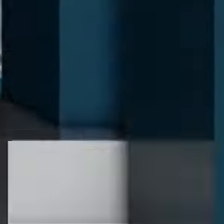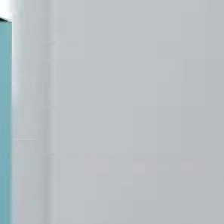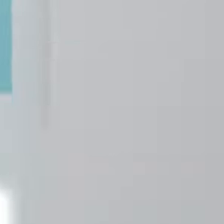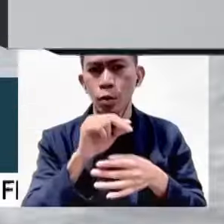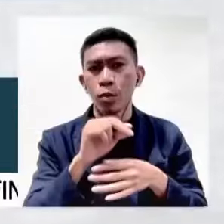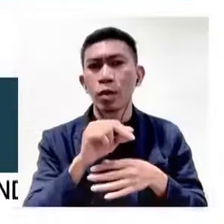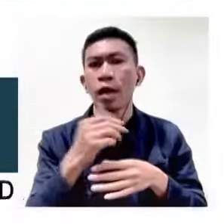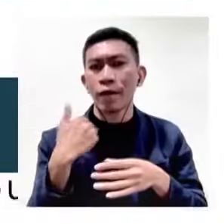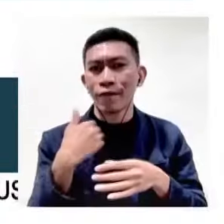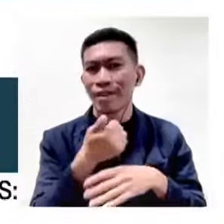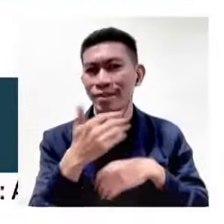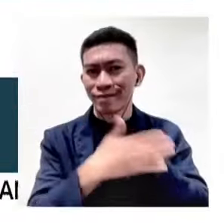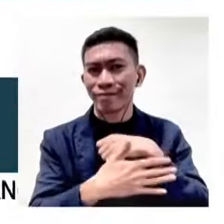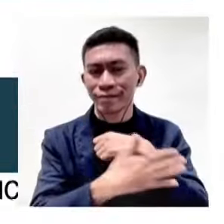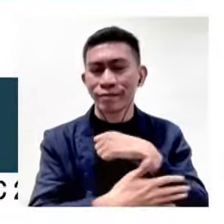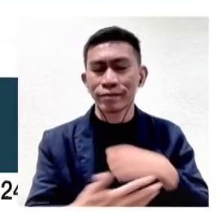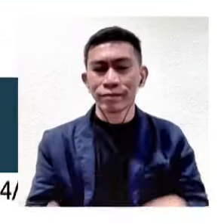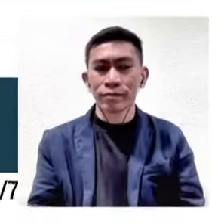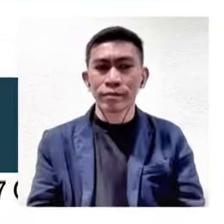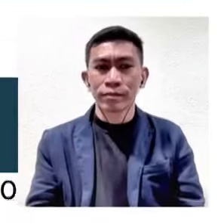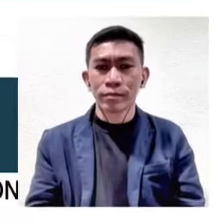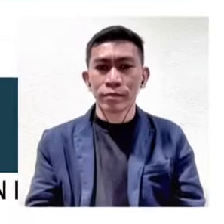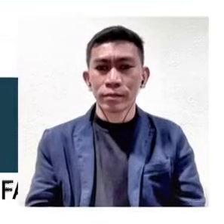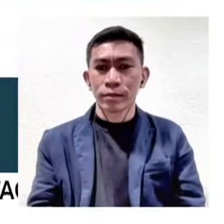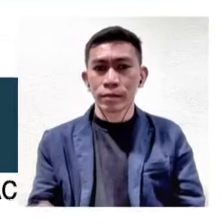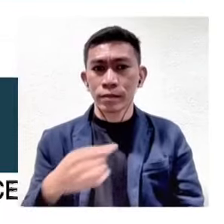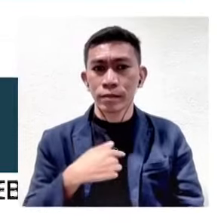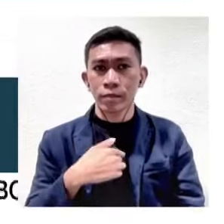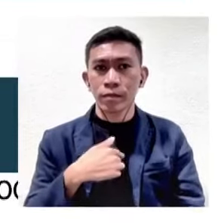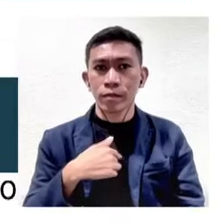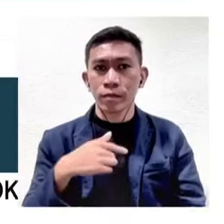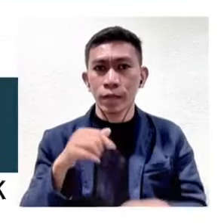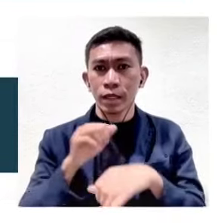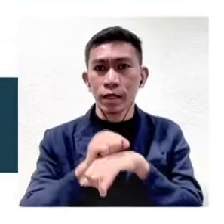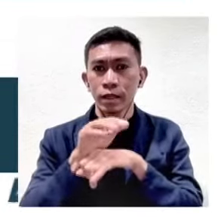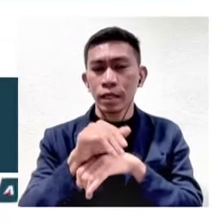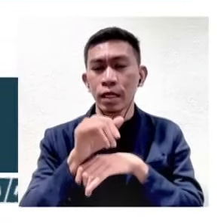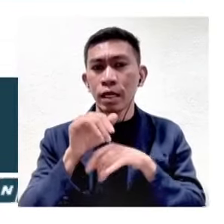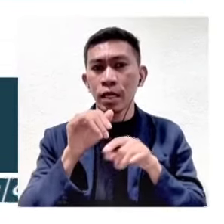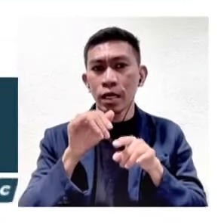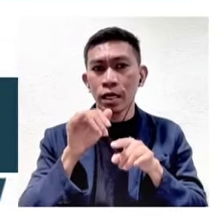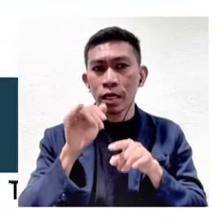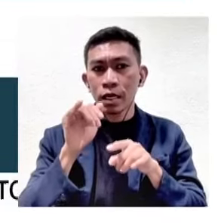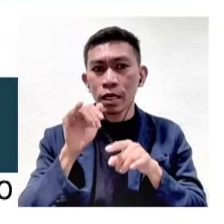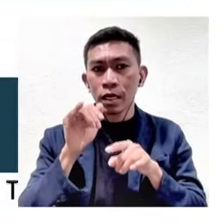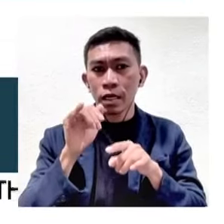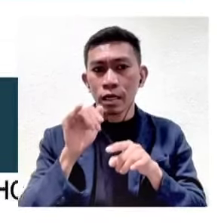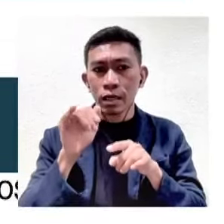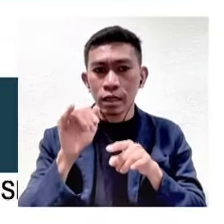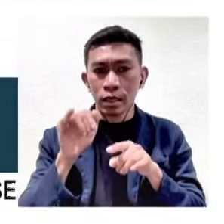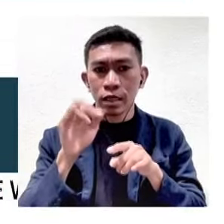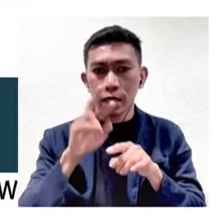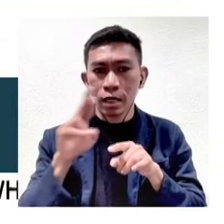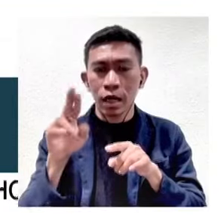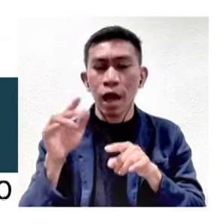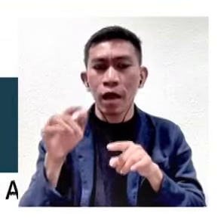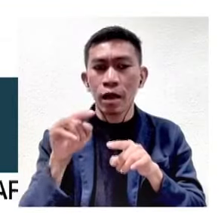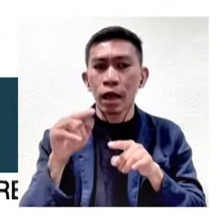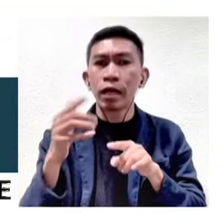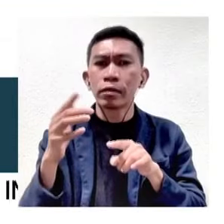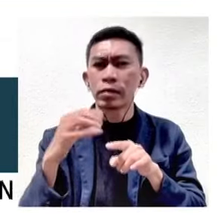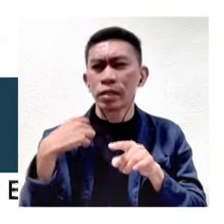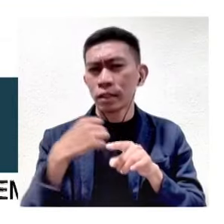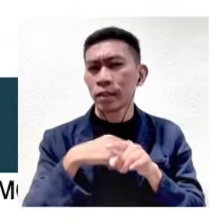I look forward to the RAA being approved, ratified by the Senate, and perhaps